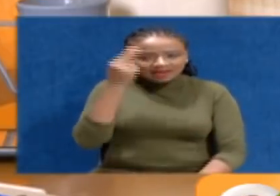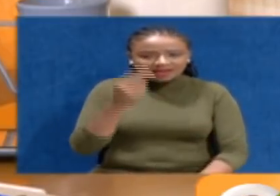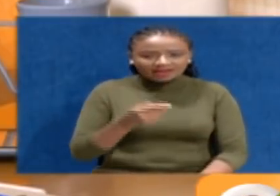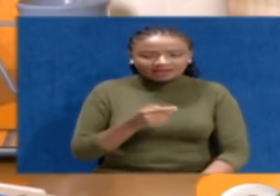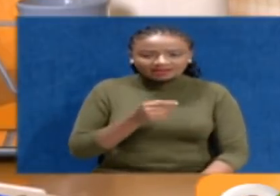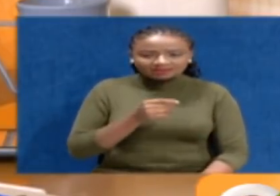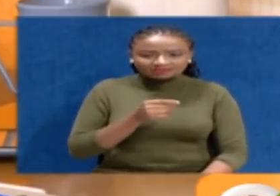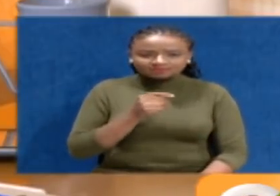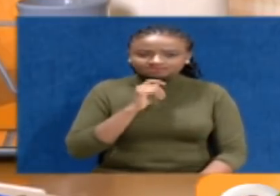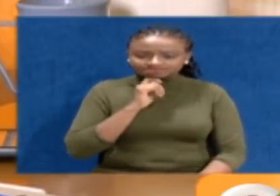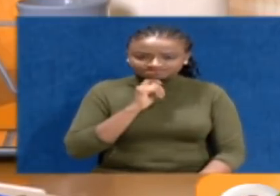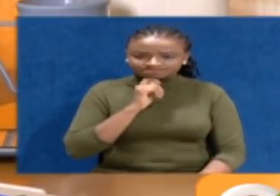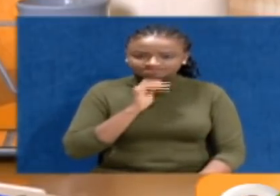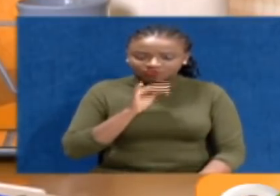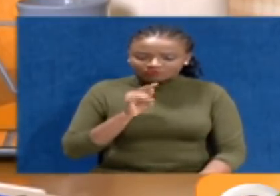So